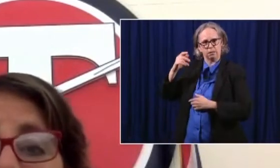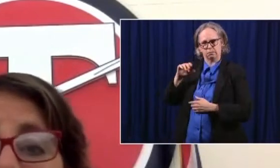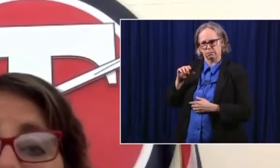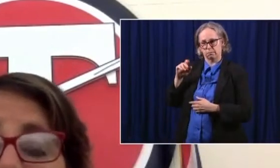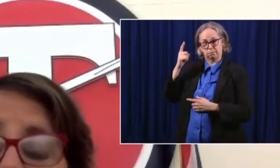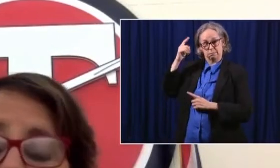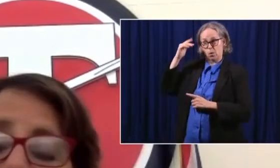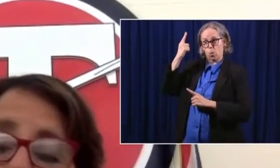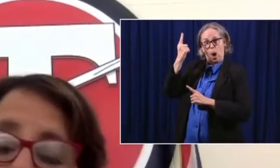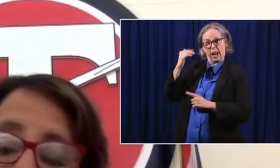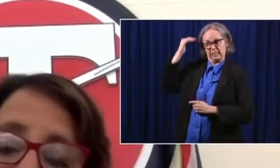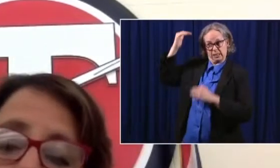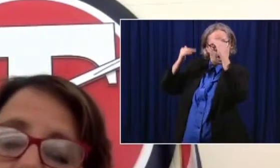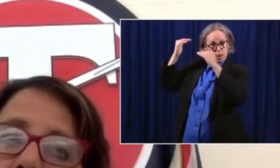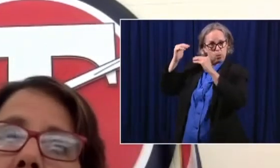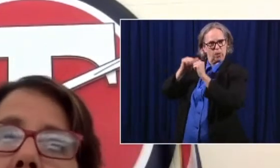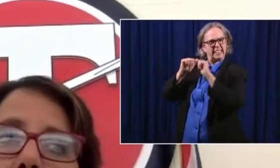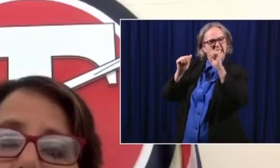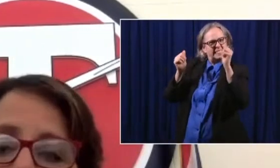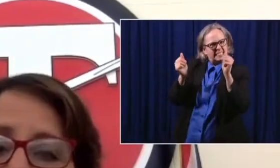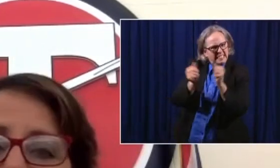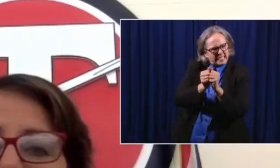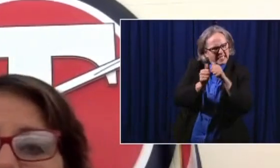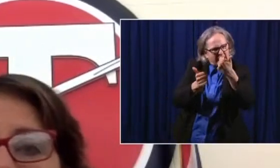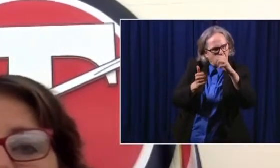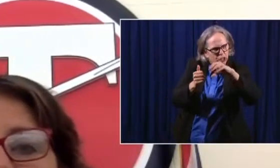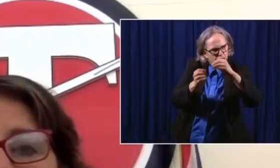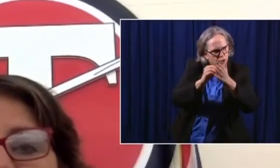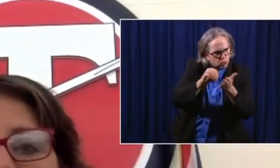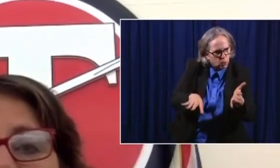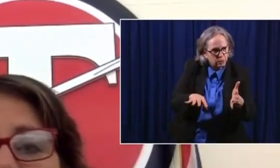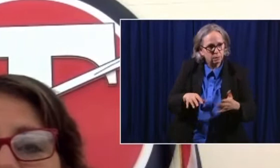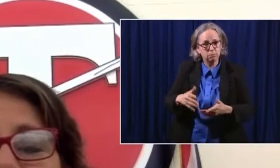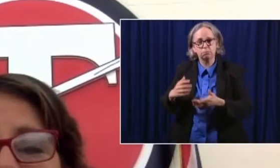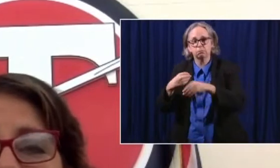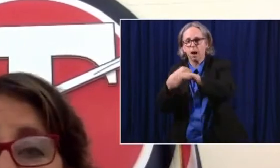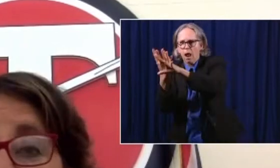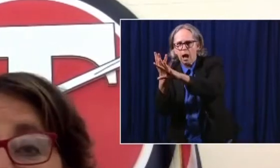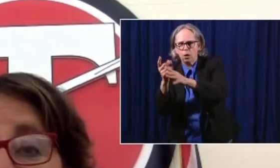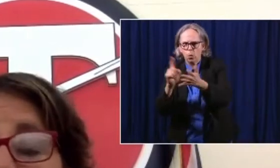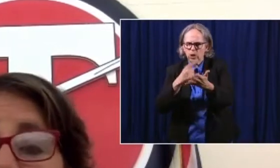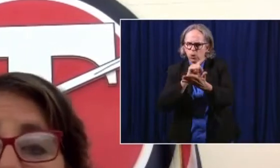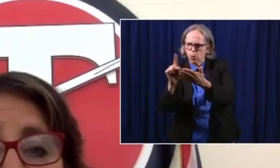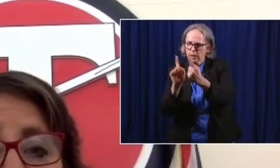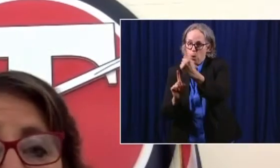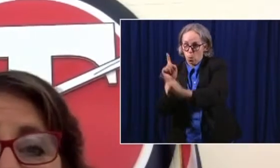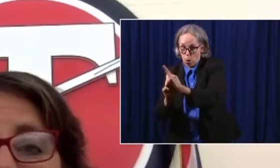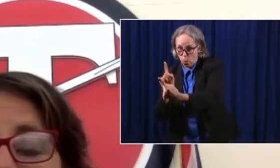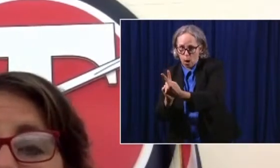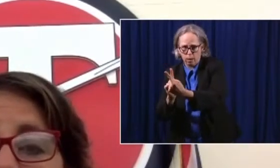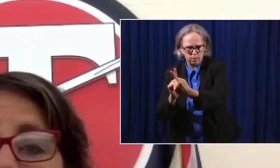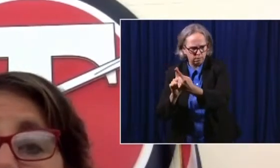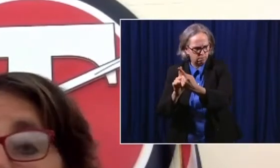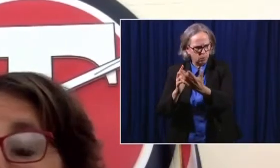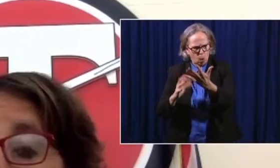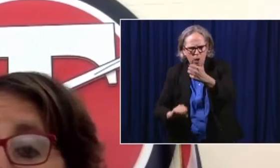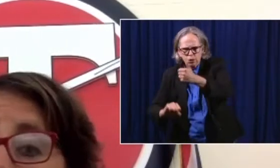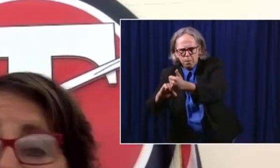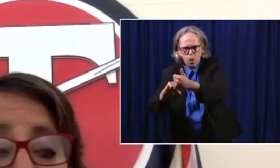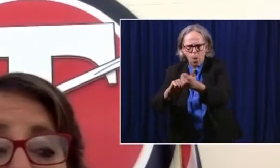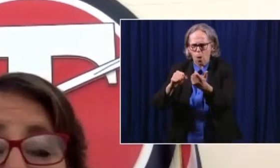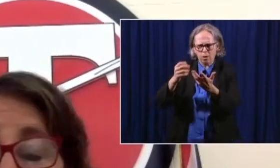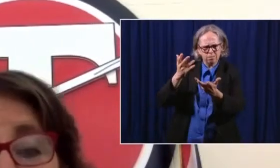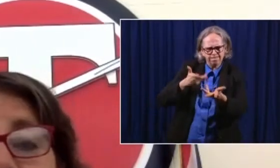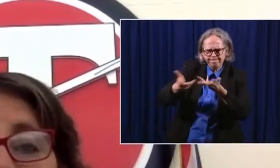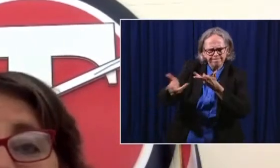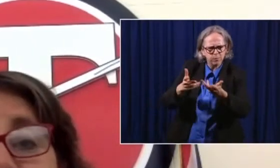a week. And that's to help make sure that our students know that they're connected with still, they're part of Tecumseh Local, that